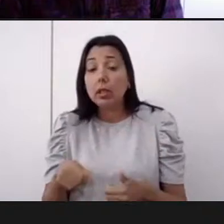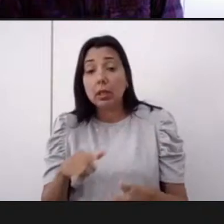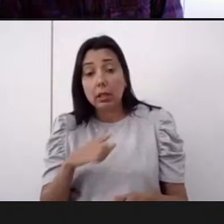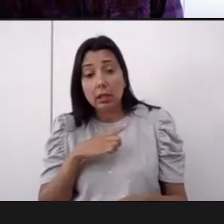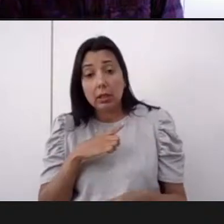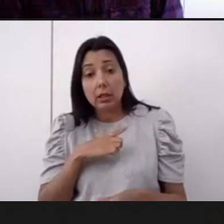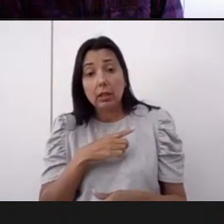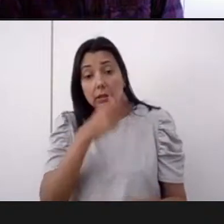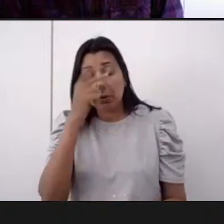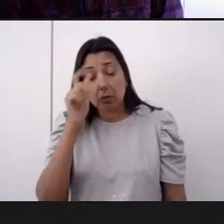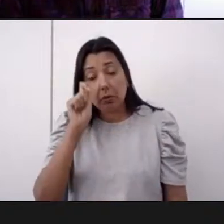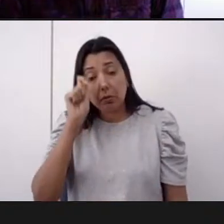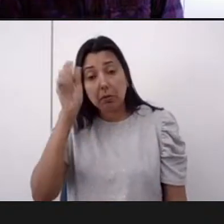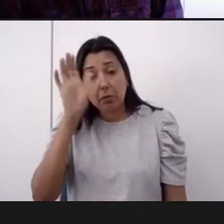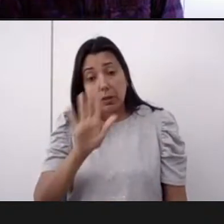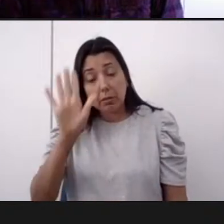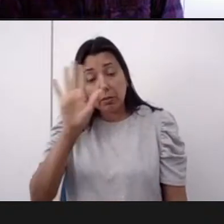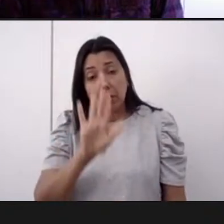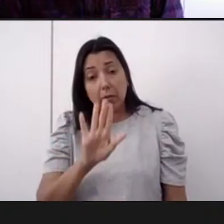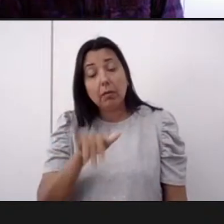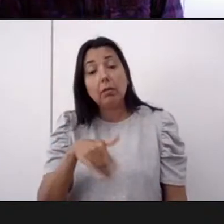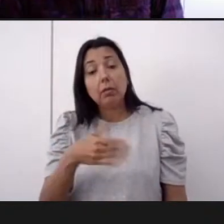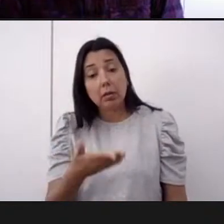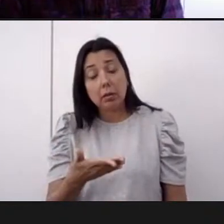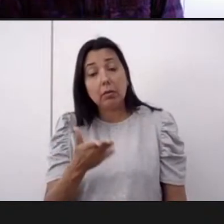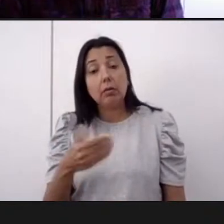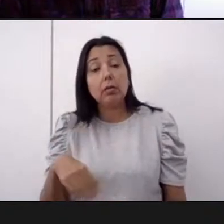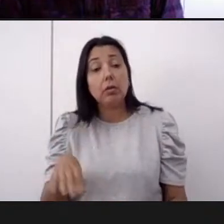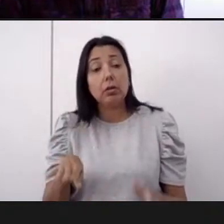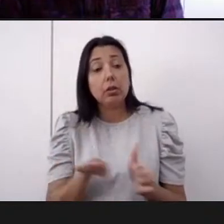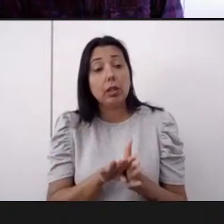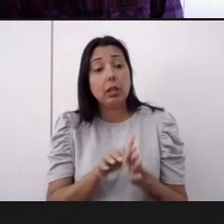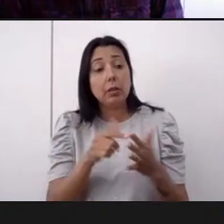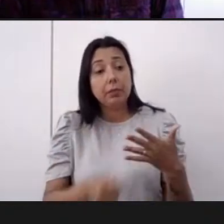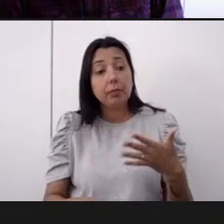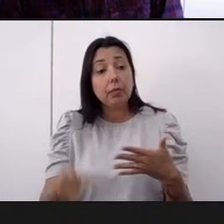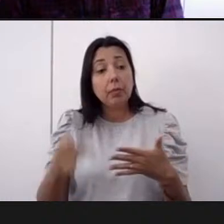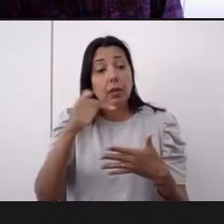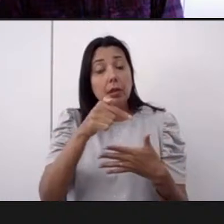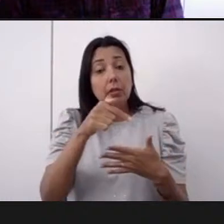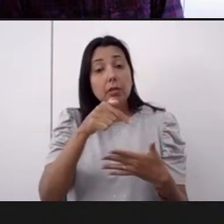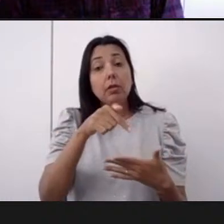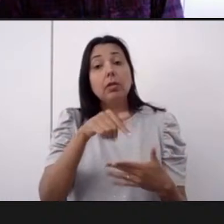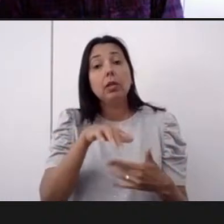scene. And when we arrive at the national level, at the international level, it's more complex. And